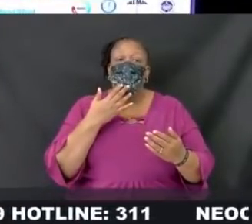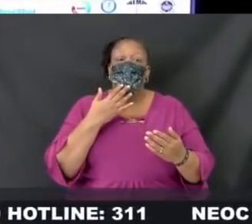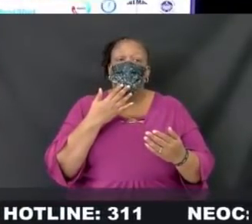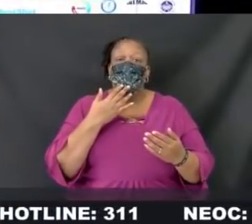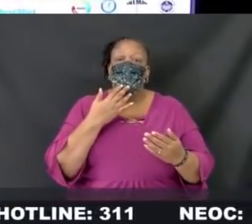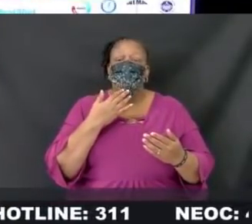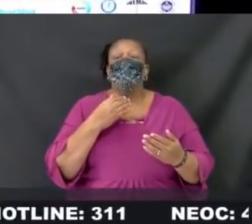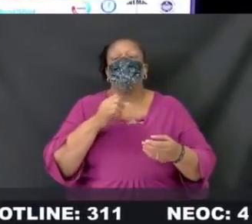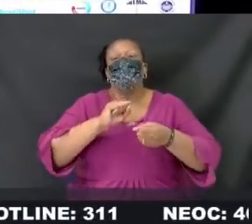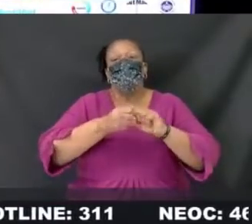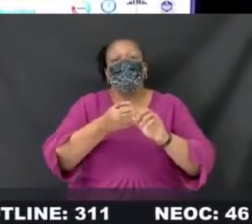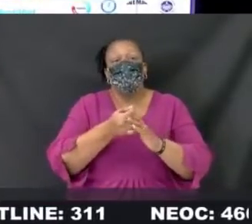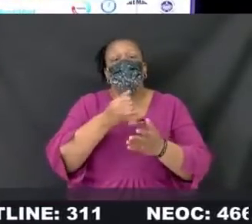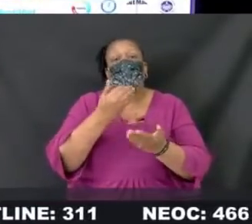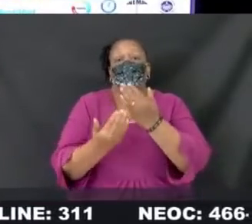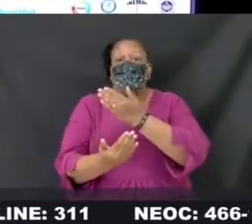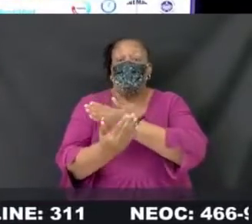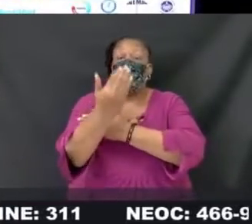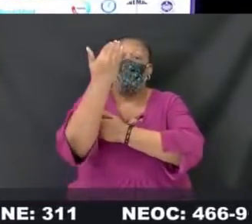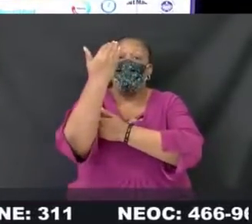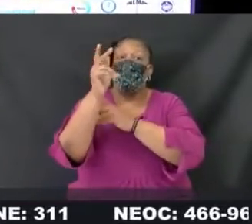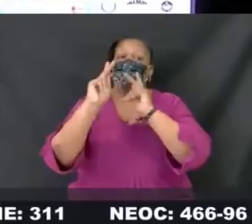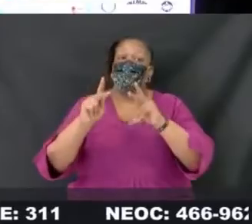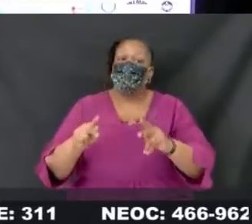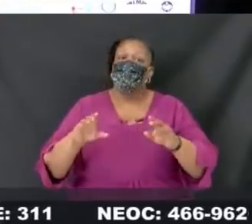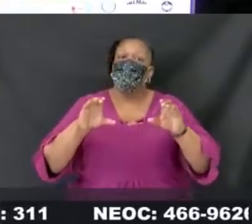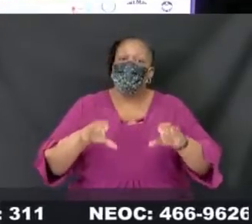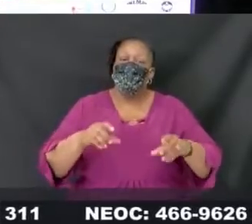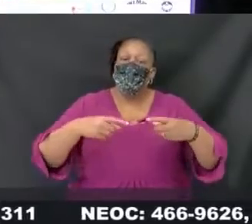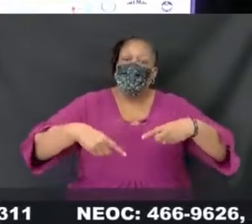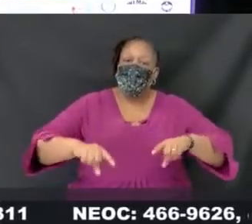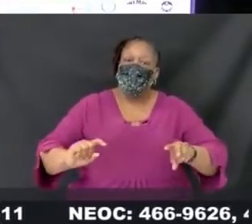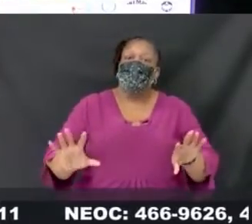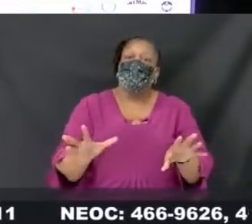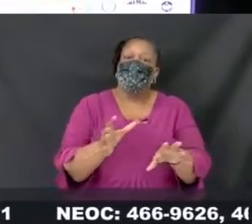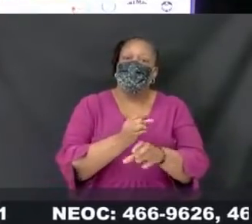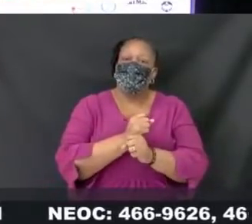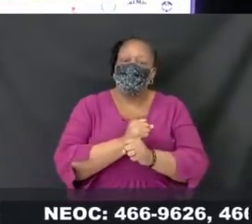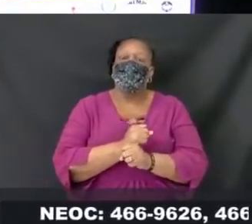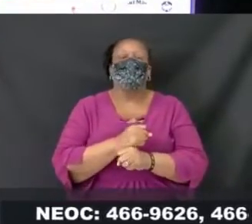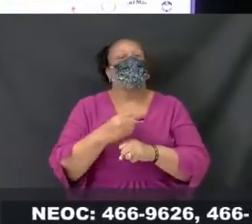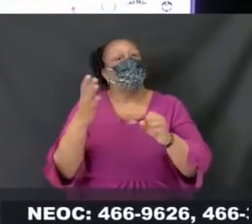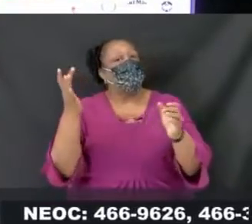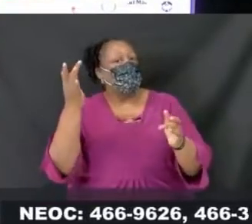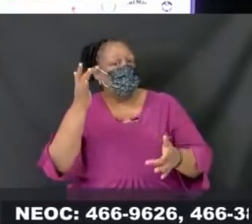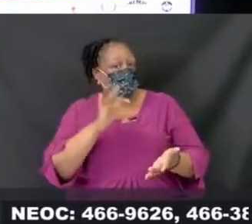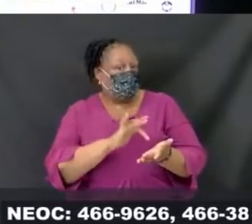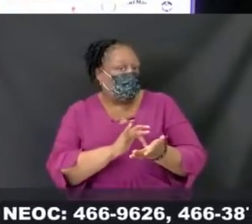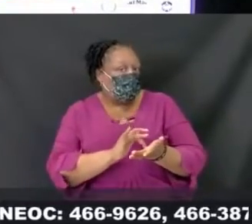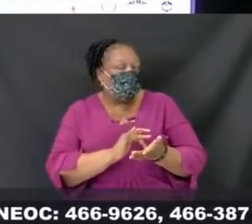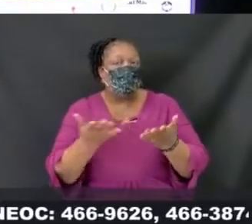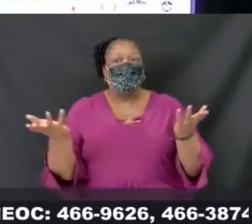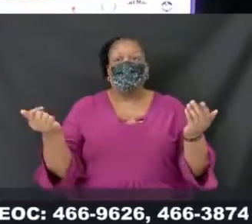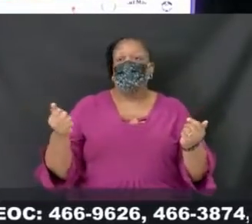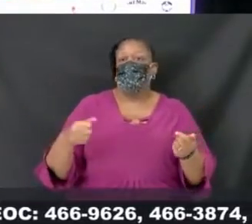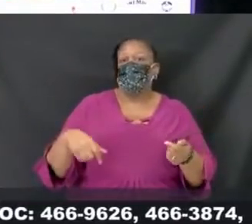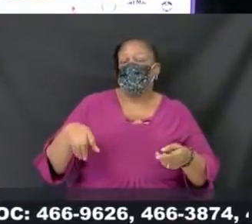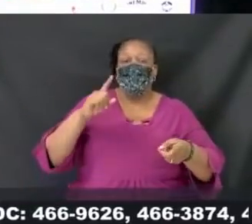the emphasis is to continue the regular clinics in the morning hours, and then in the